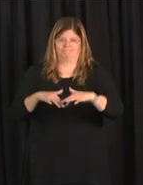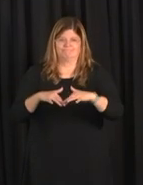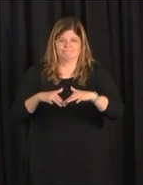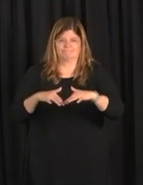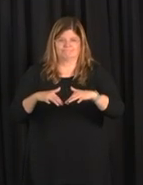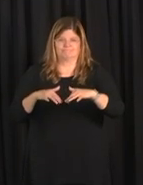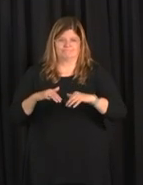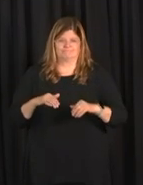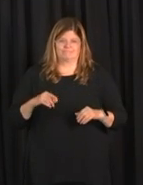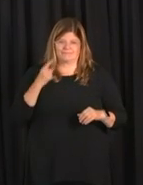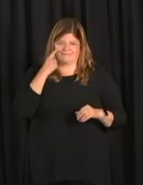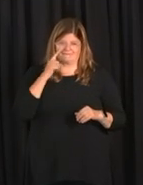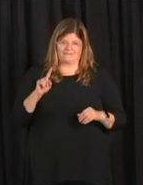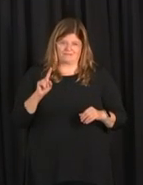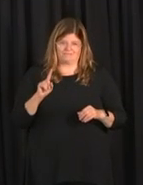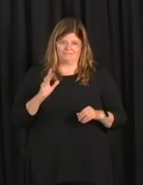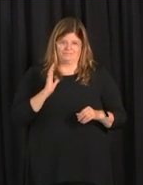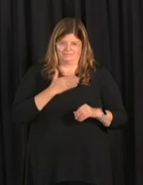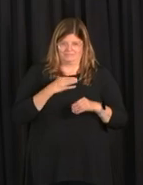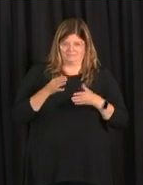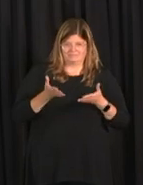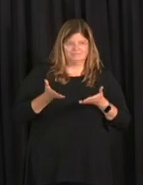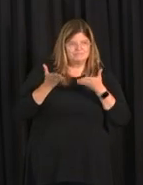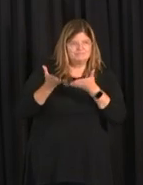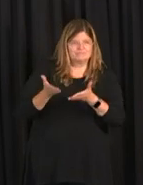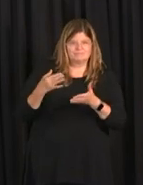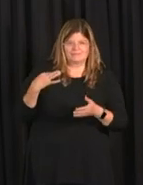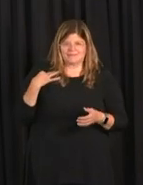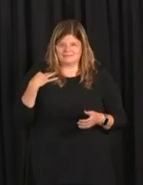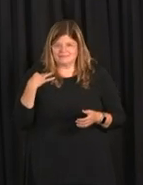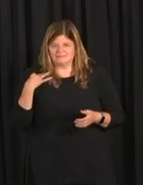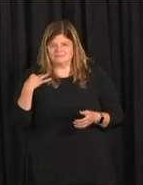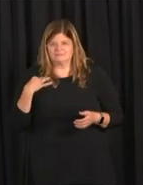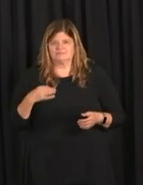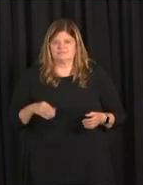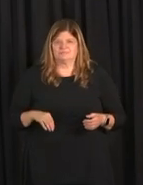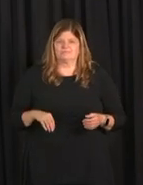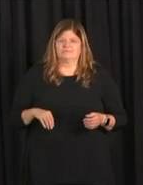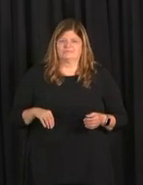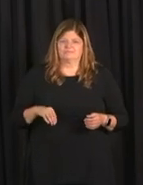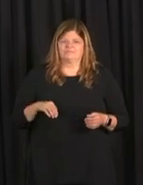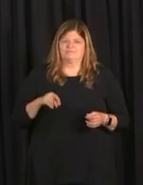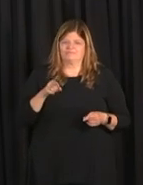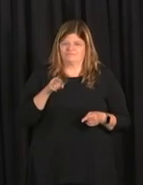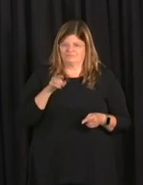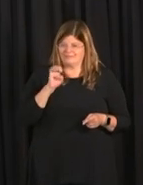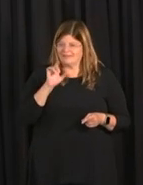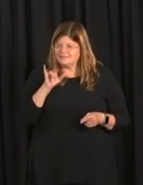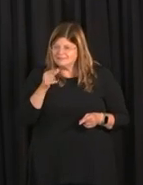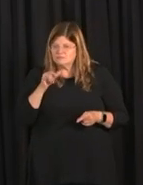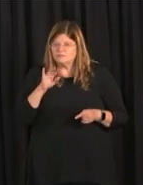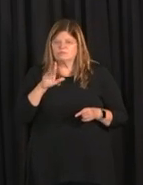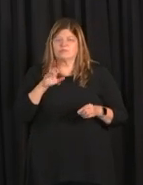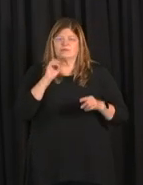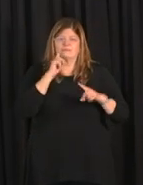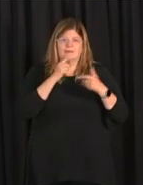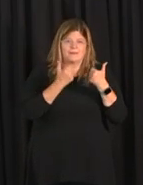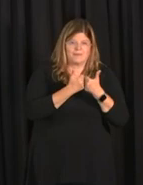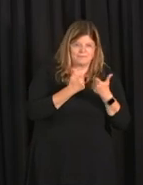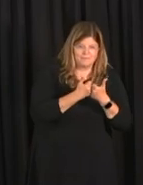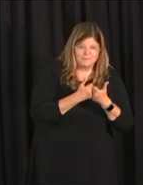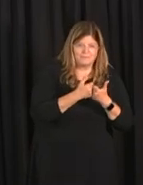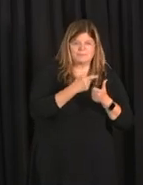together for our bid application for the Gay Games. I went